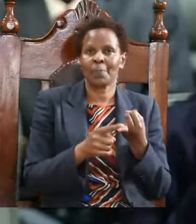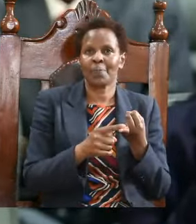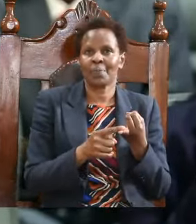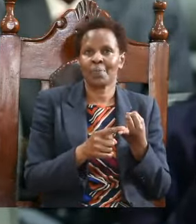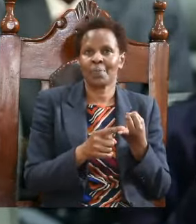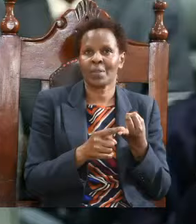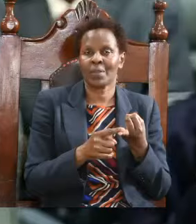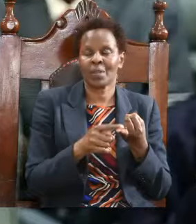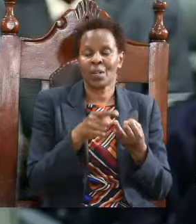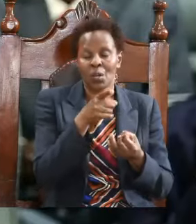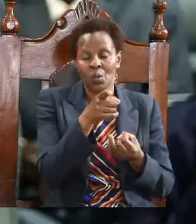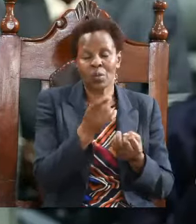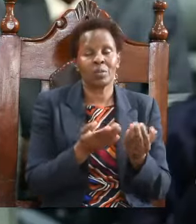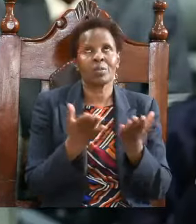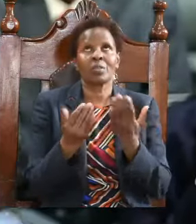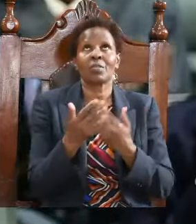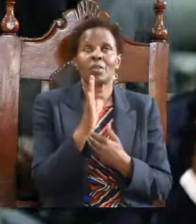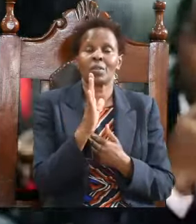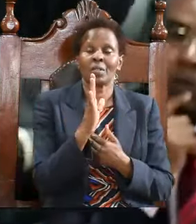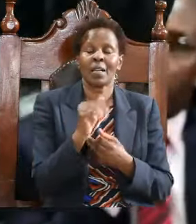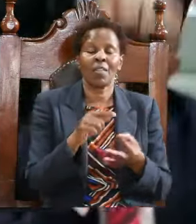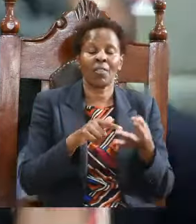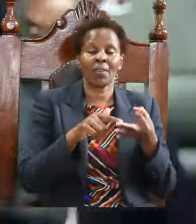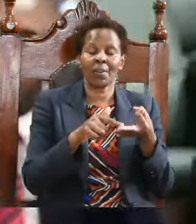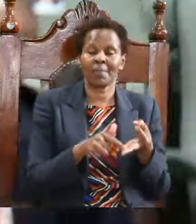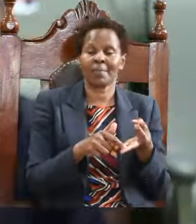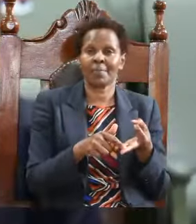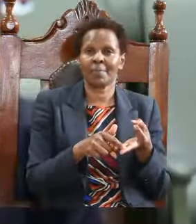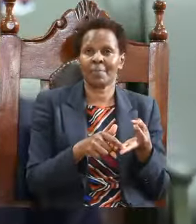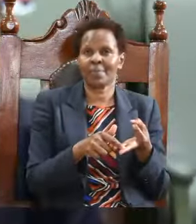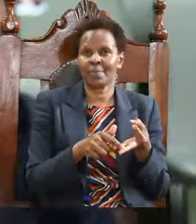you have to serve. And number three,